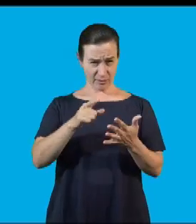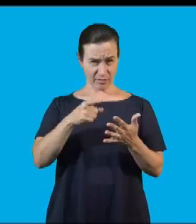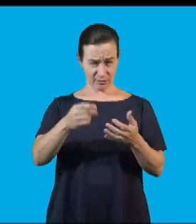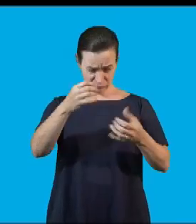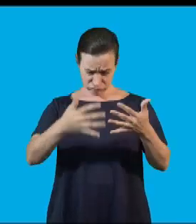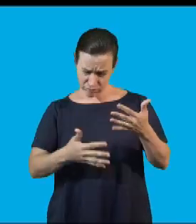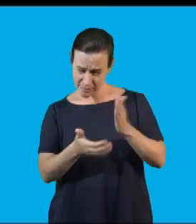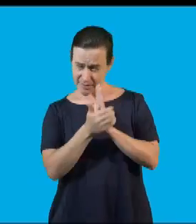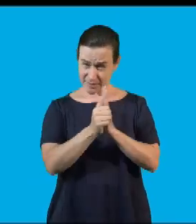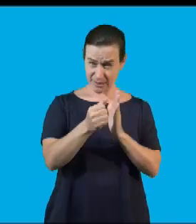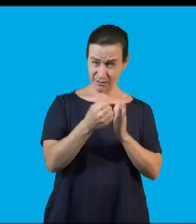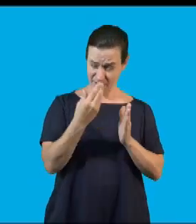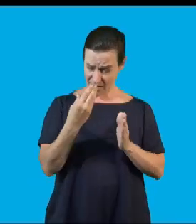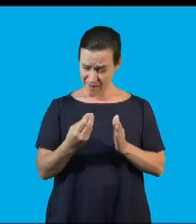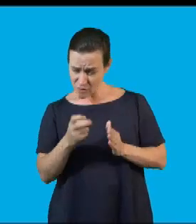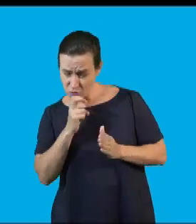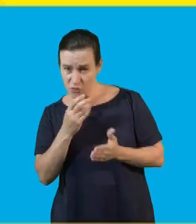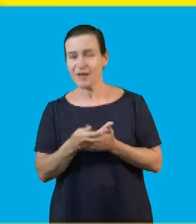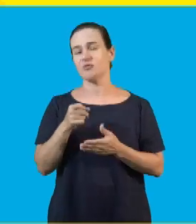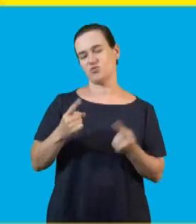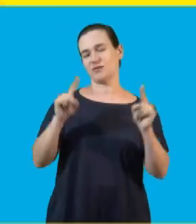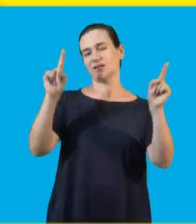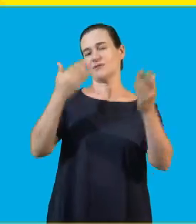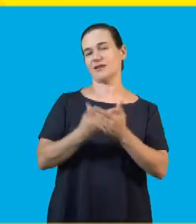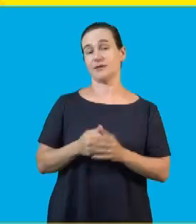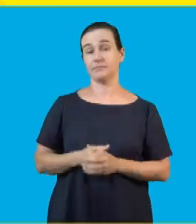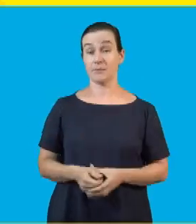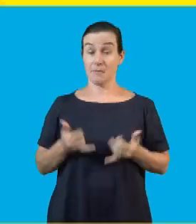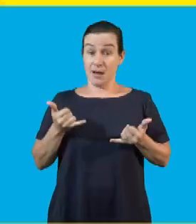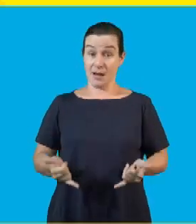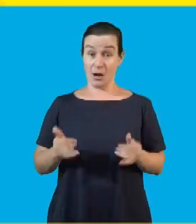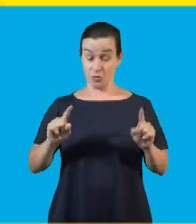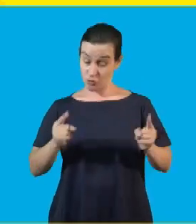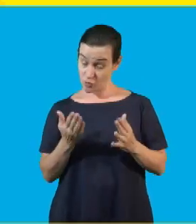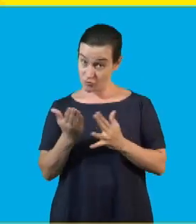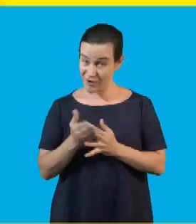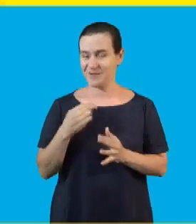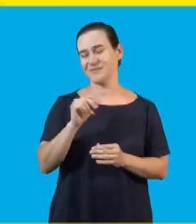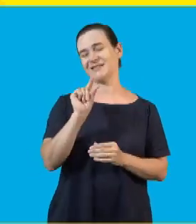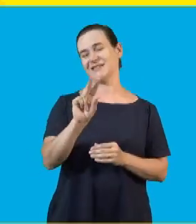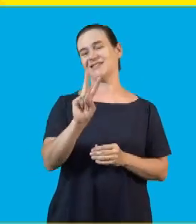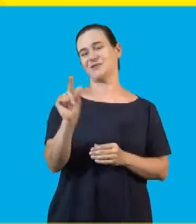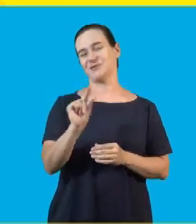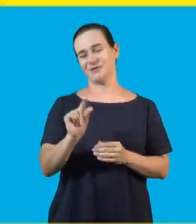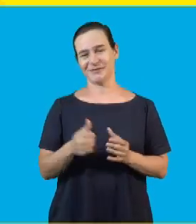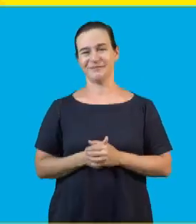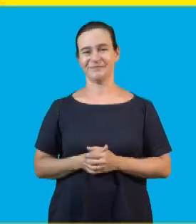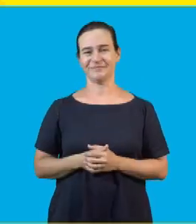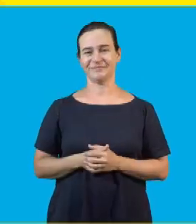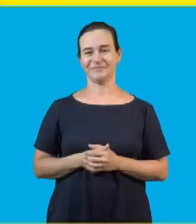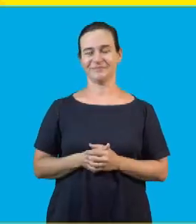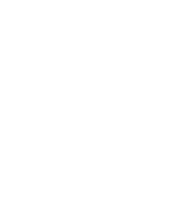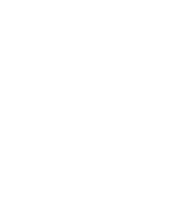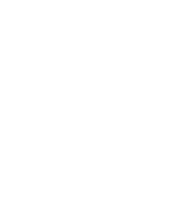skills, you will be successful in your exam. Before we continue, let's go for a quick break. I'll see you in just a little